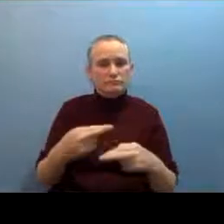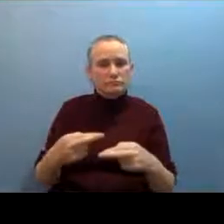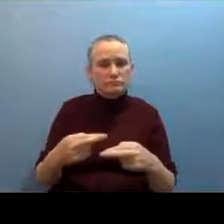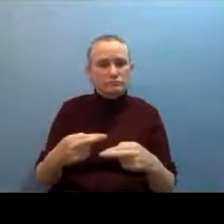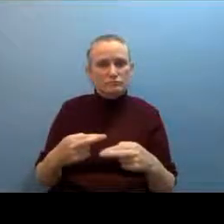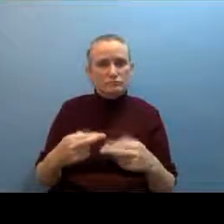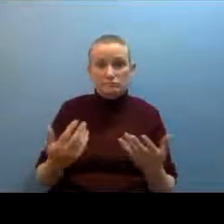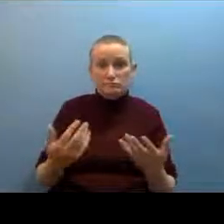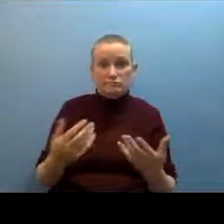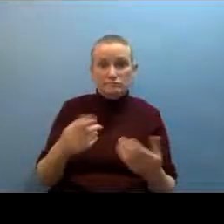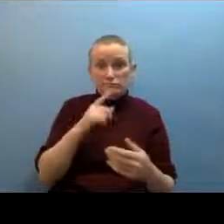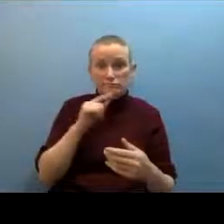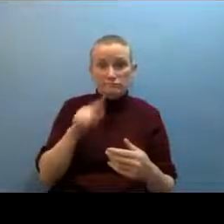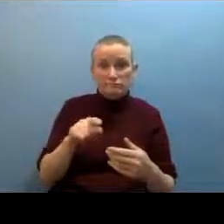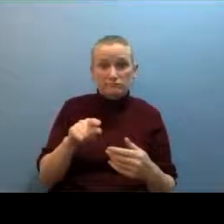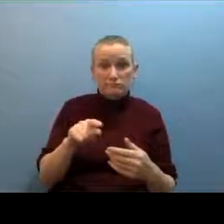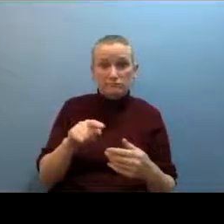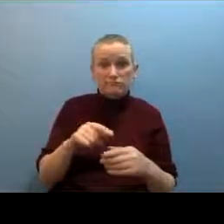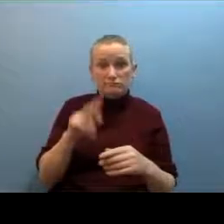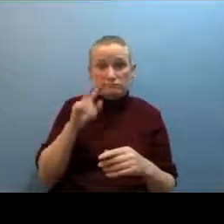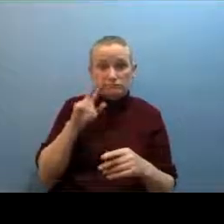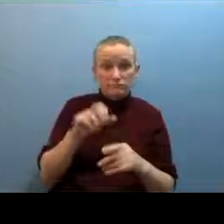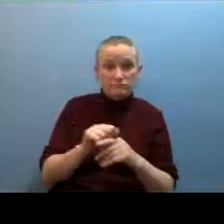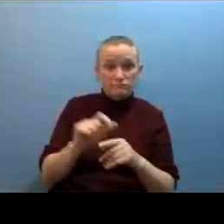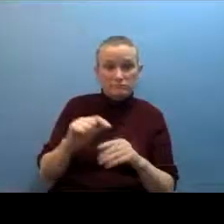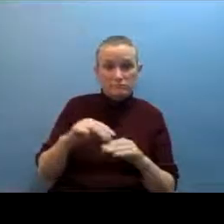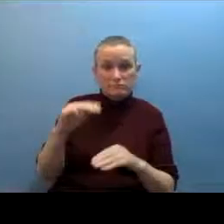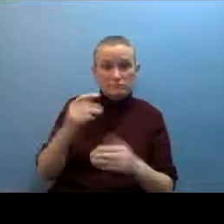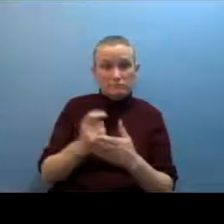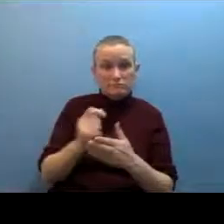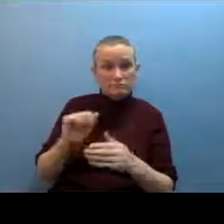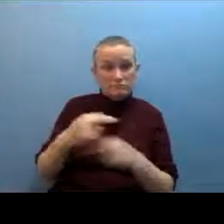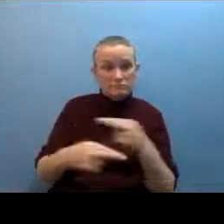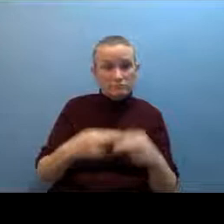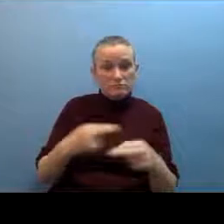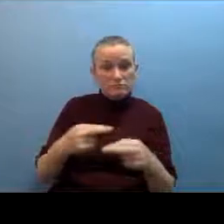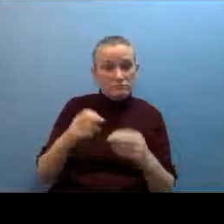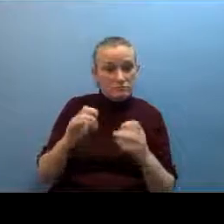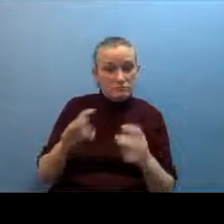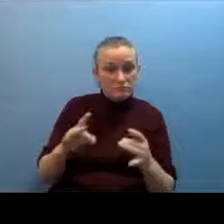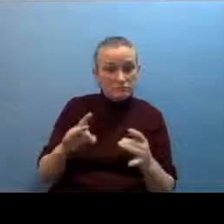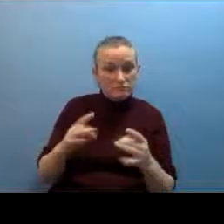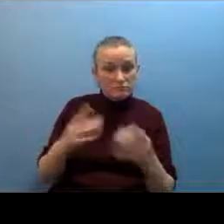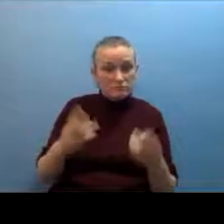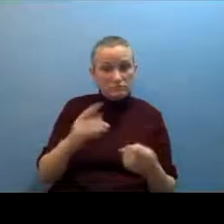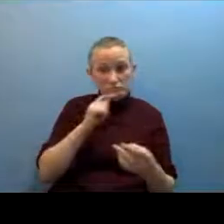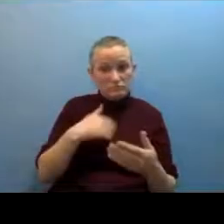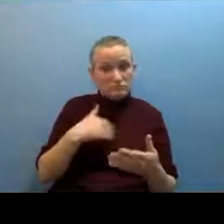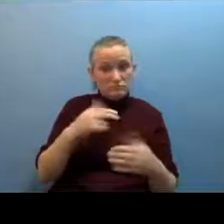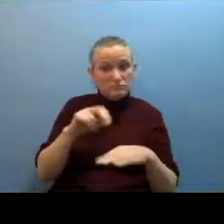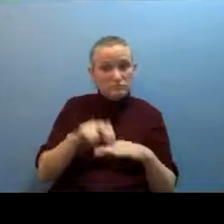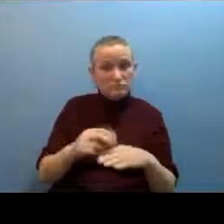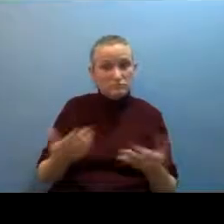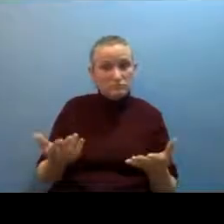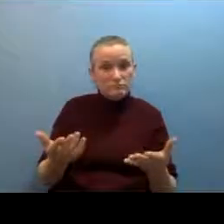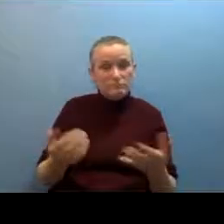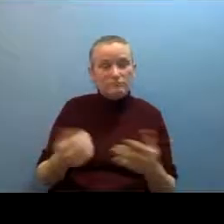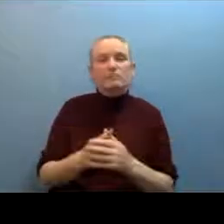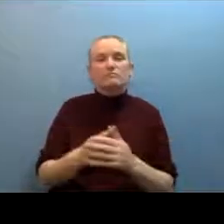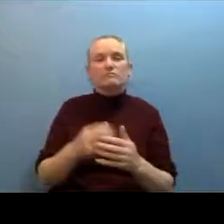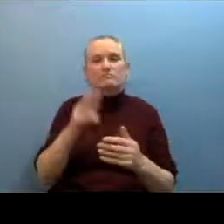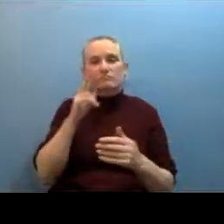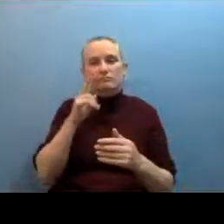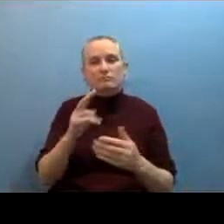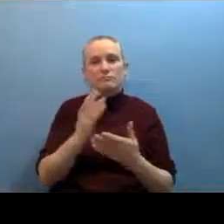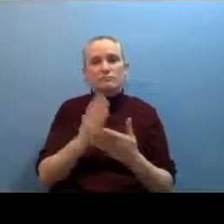say it. You're spending a bit more time in your room. Are you okay? Do you want to tell me what's going on? Or I've noticed that you've stopped contacting